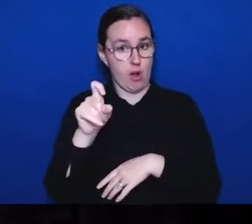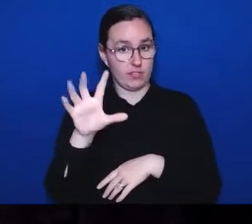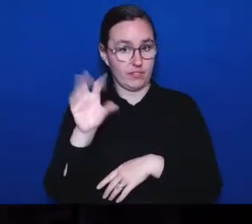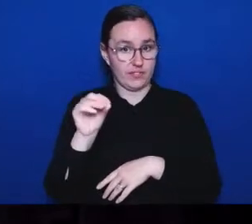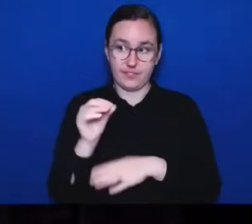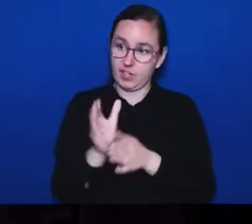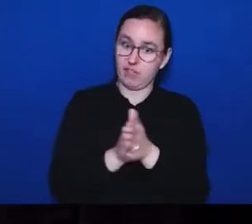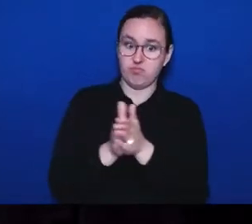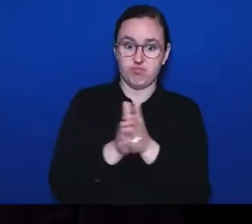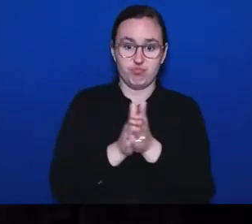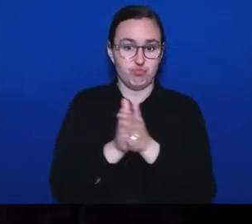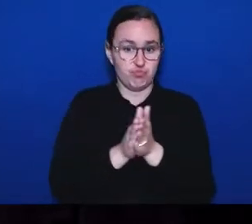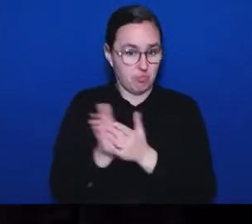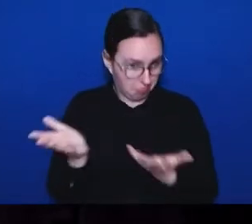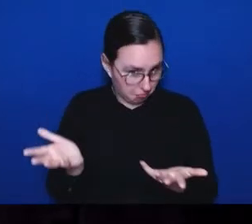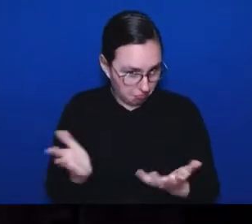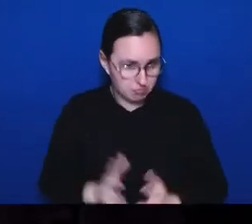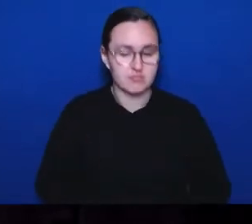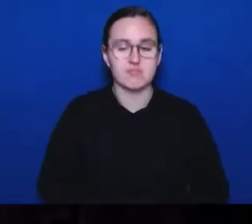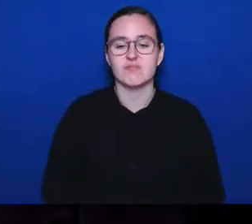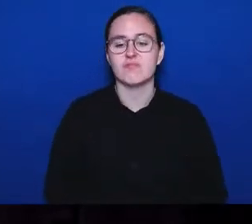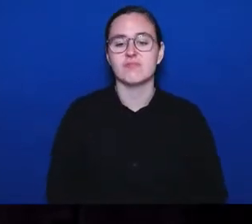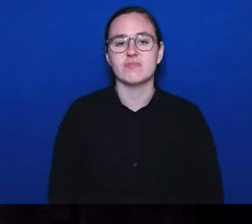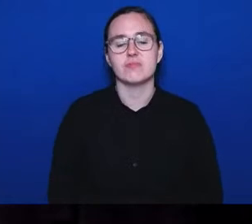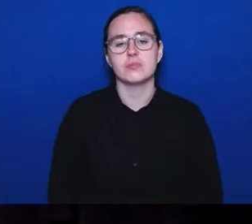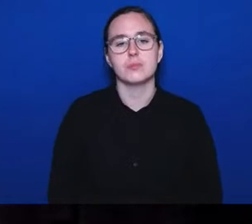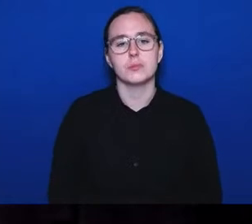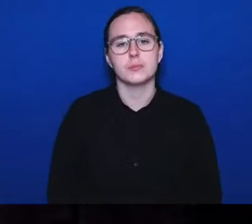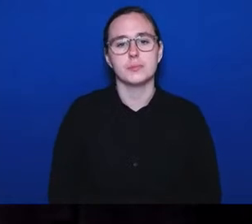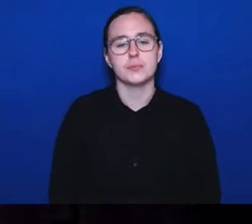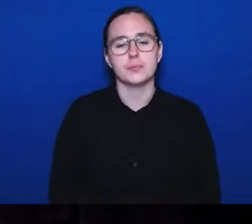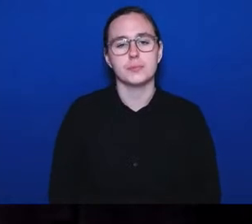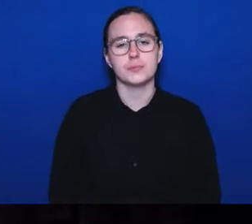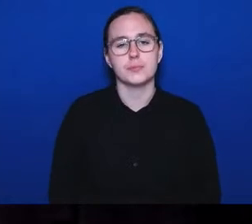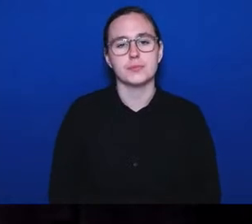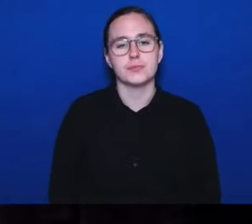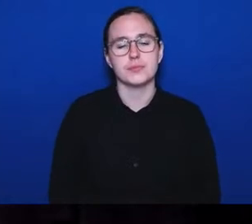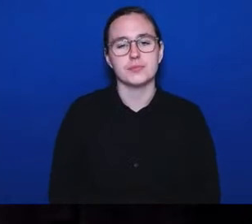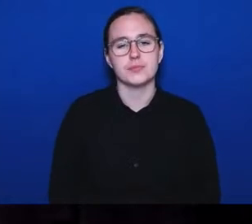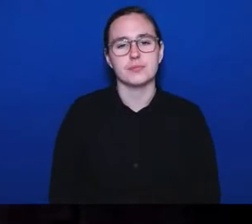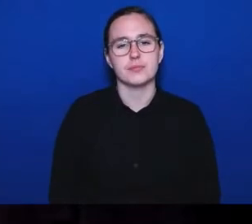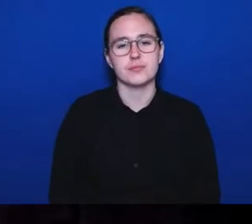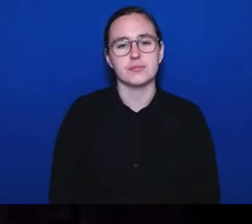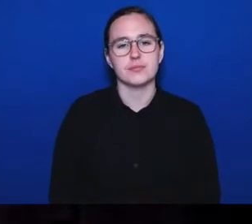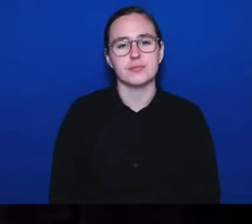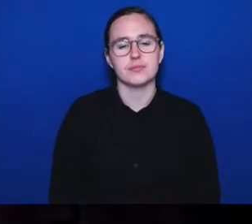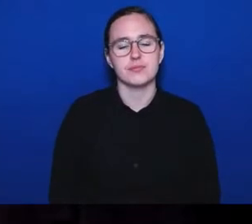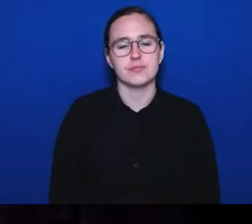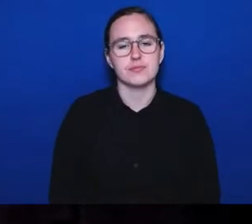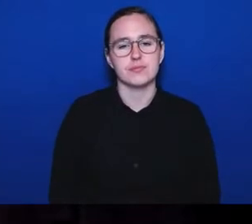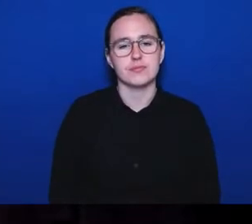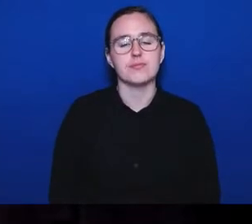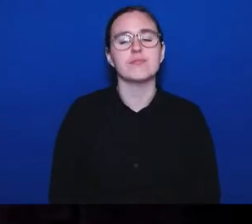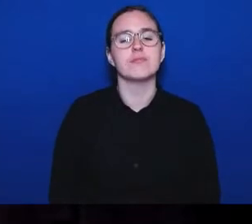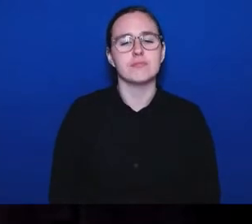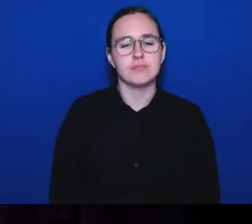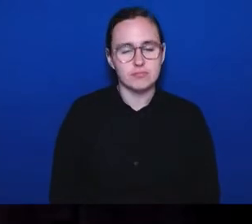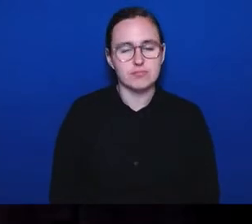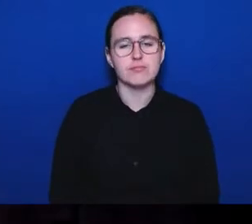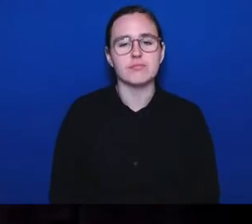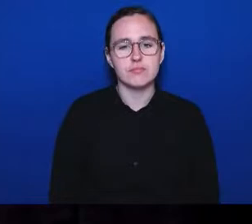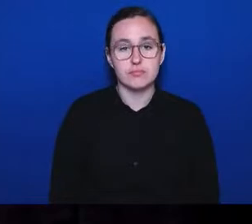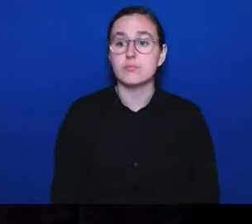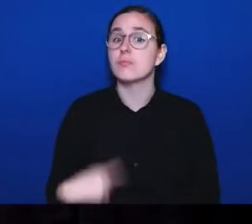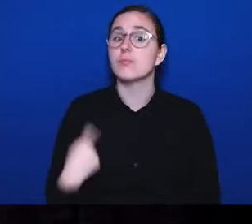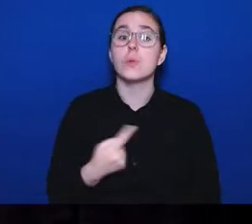BC so it works best for patients and health professionals alike. Creating new residency positions,